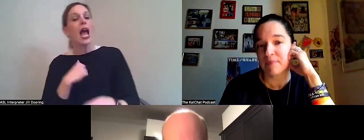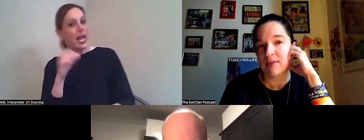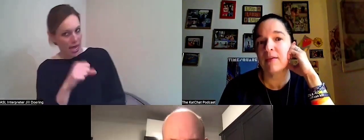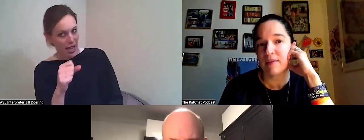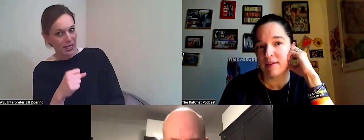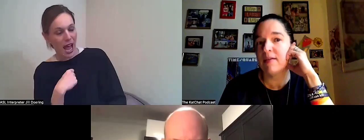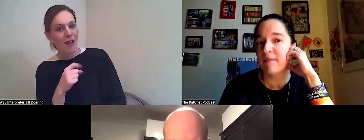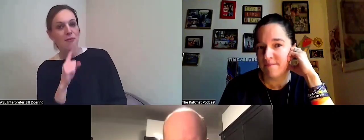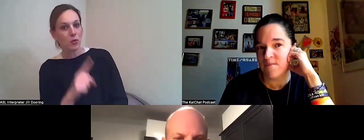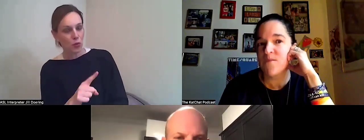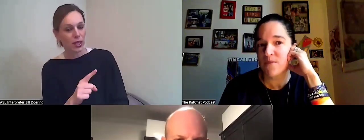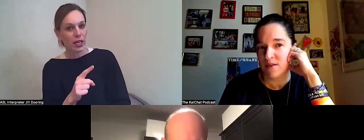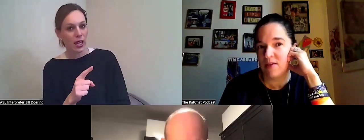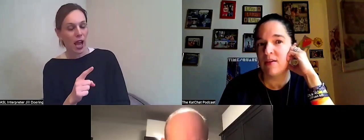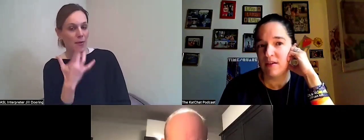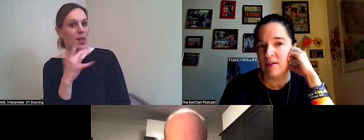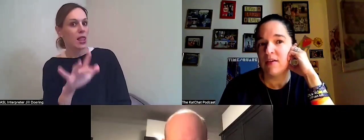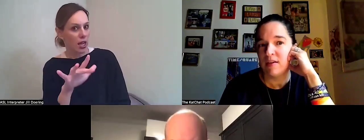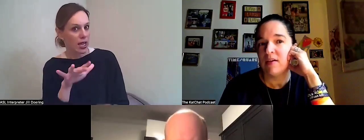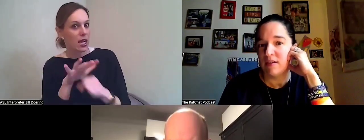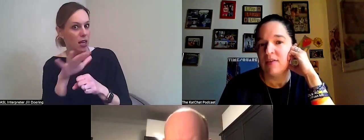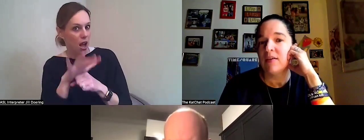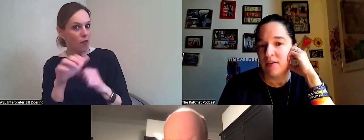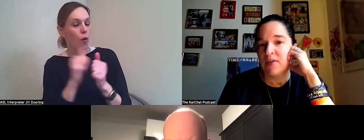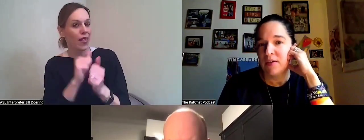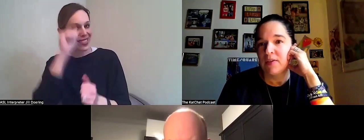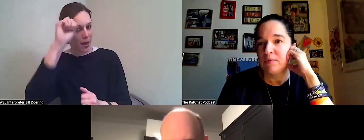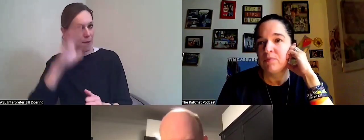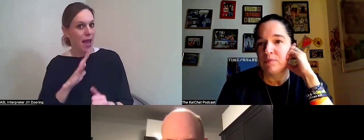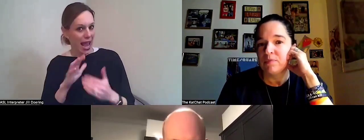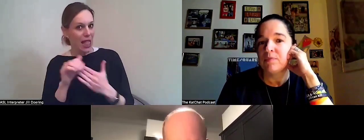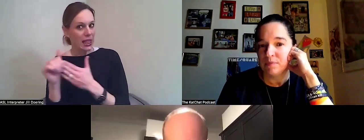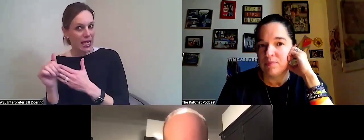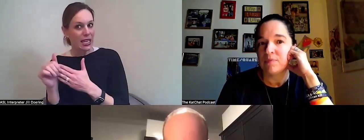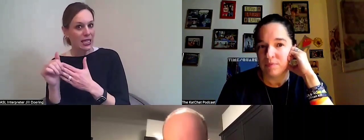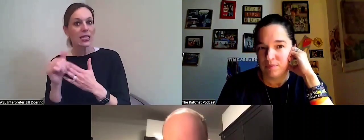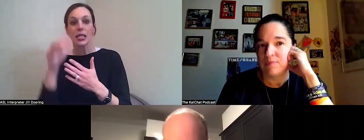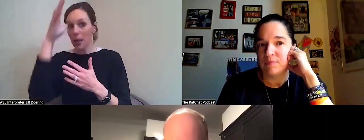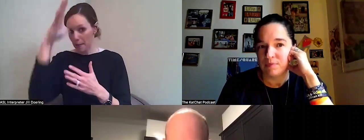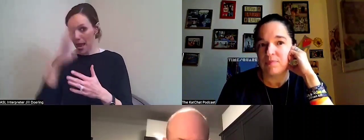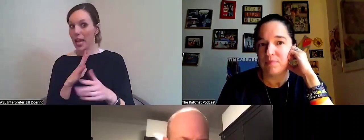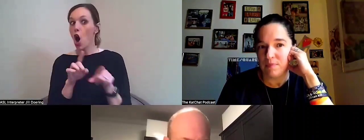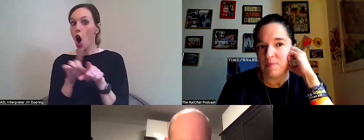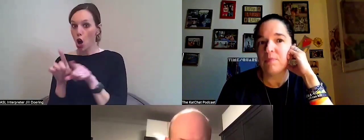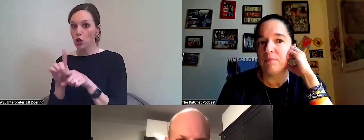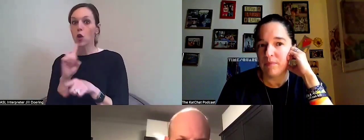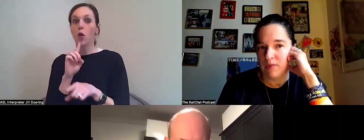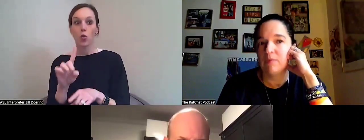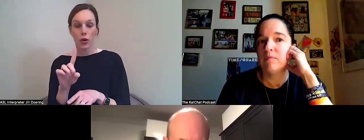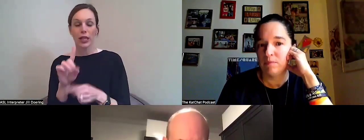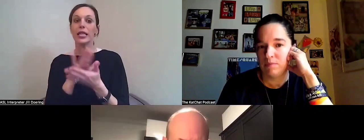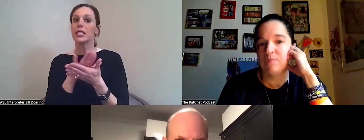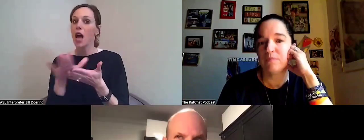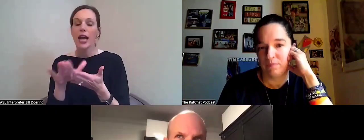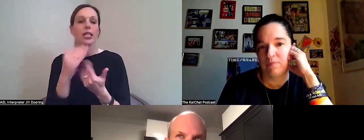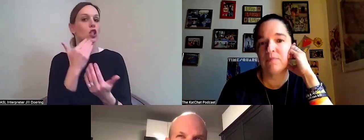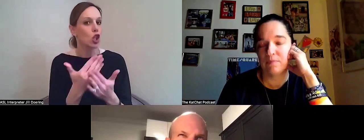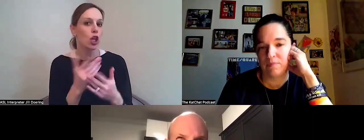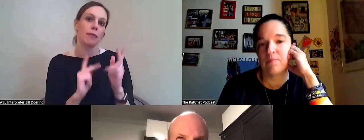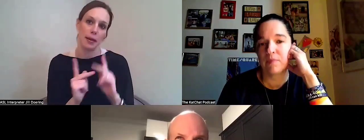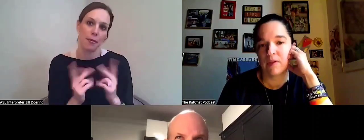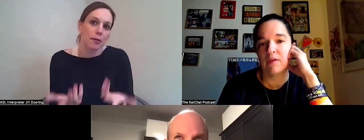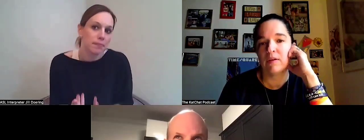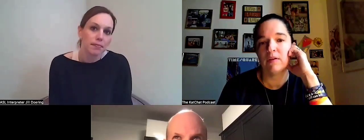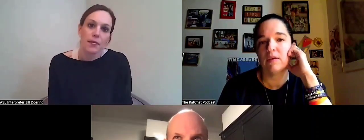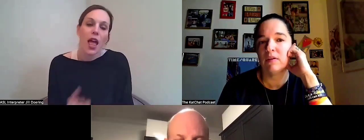that with a lot of the male leads, the men also again are just really nice, good people. That's